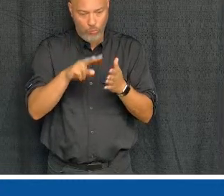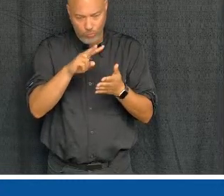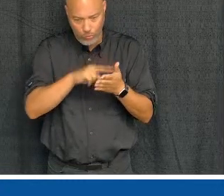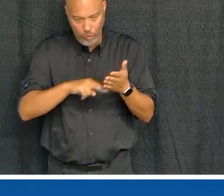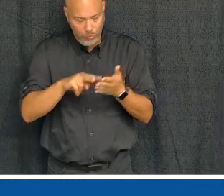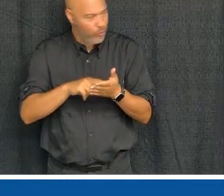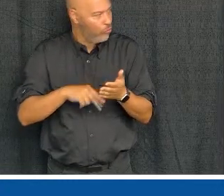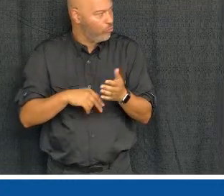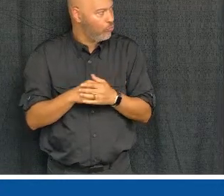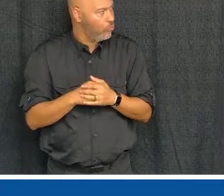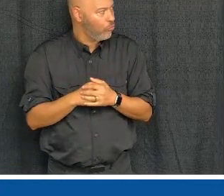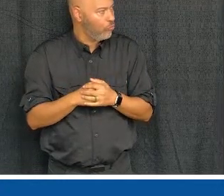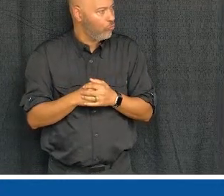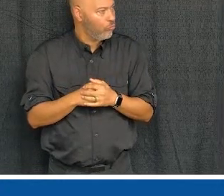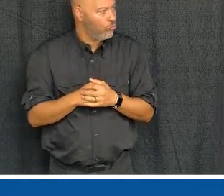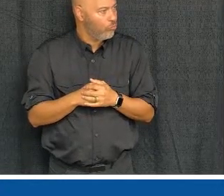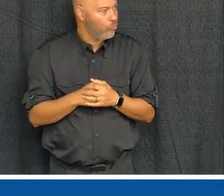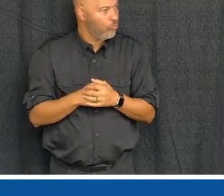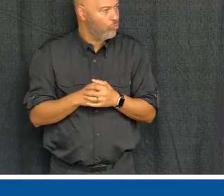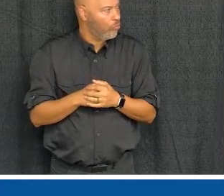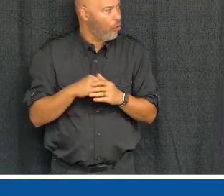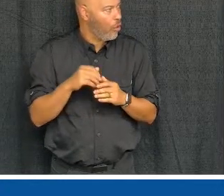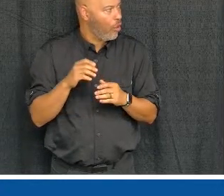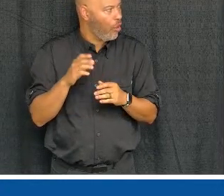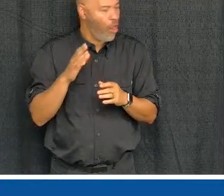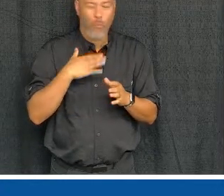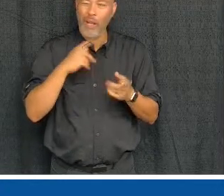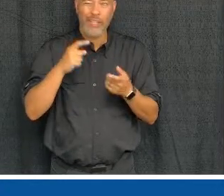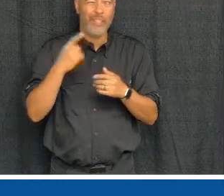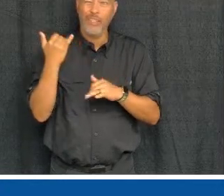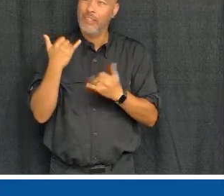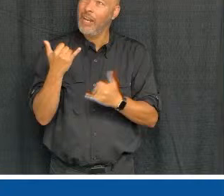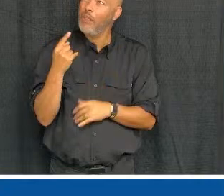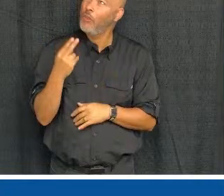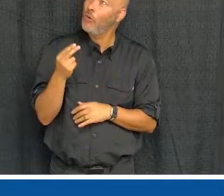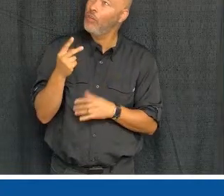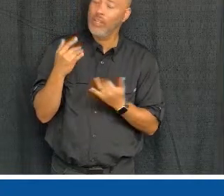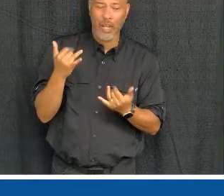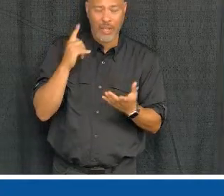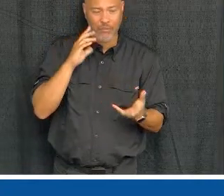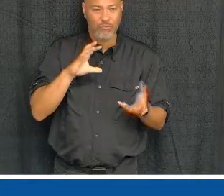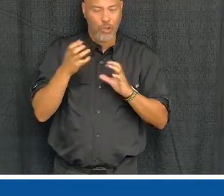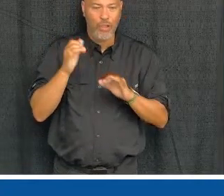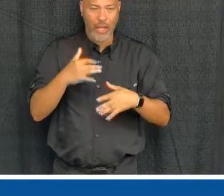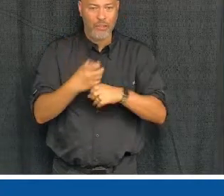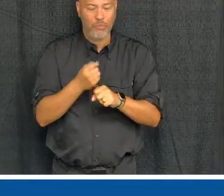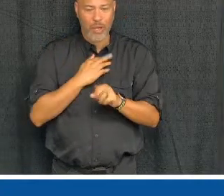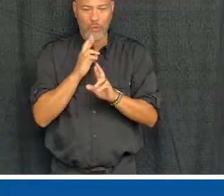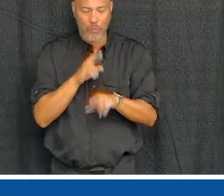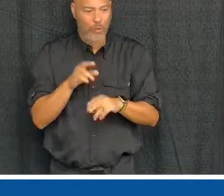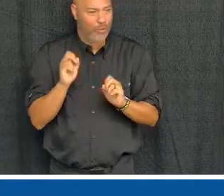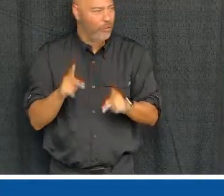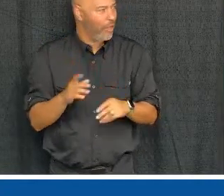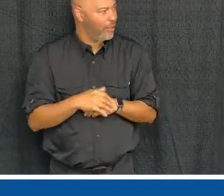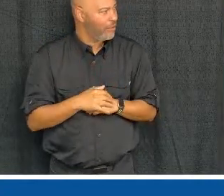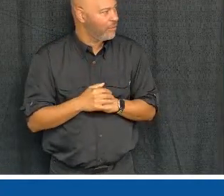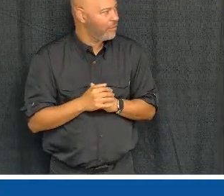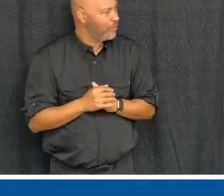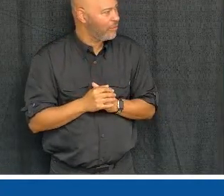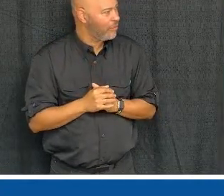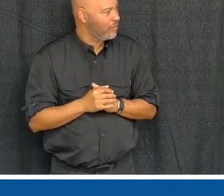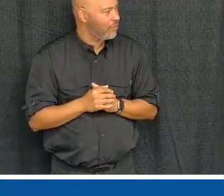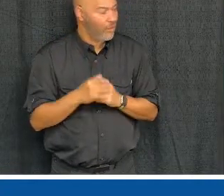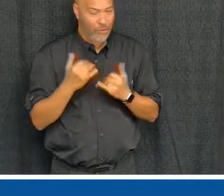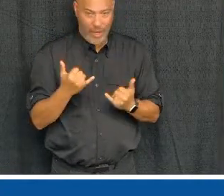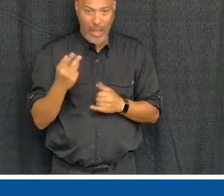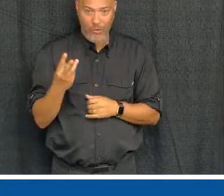Monday. All my days are messed up. Is today Thursday? Okay, that concludes my report. Thank you, Mayor. Right now, it's